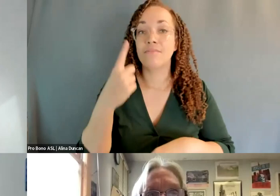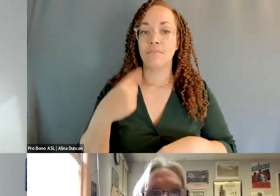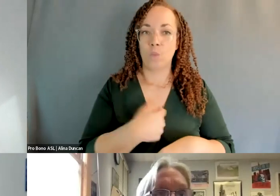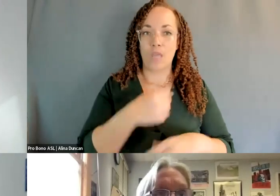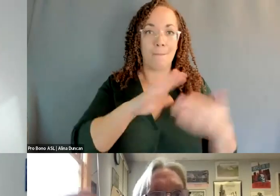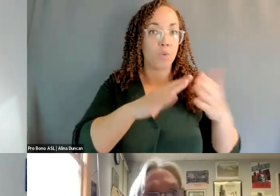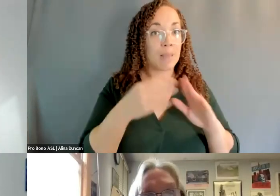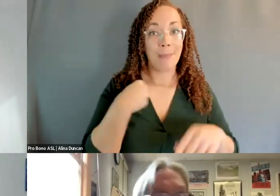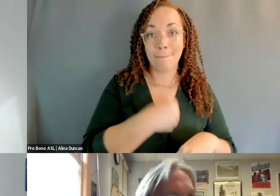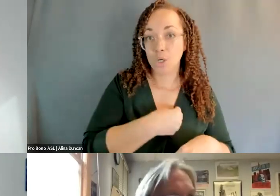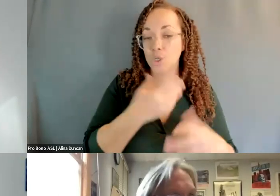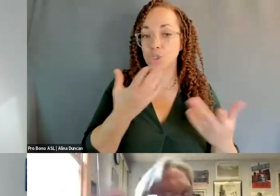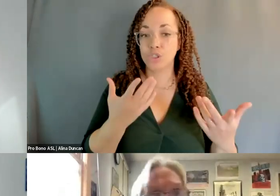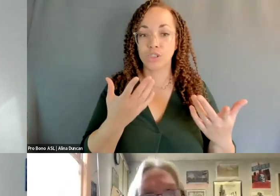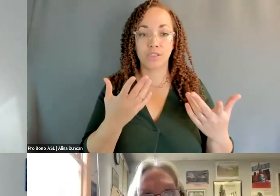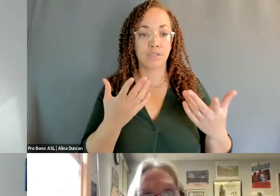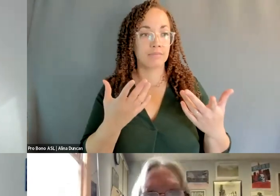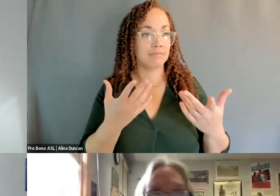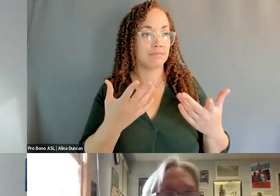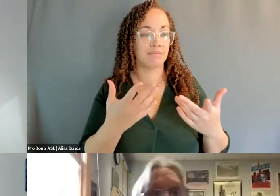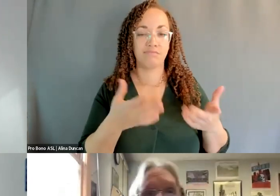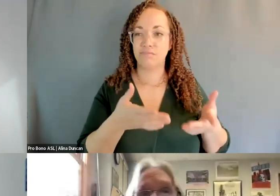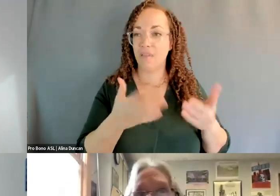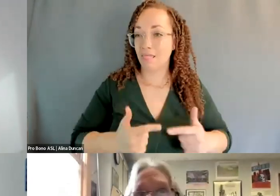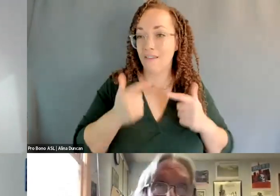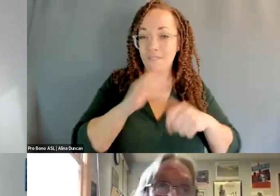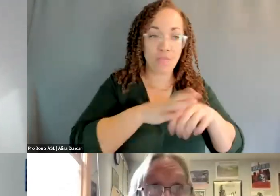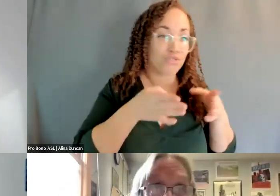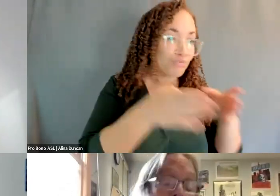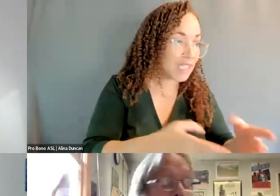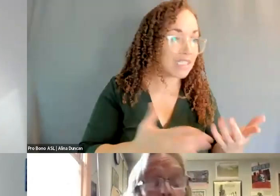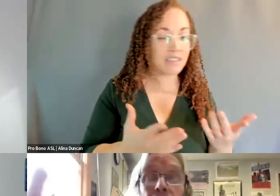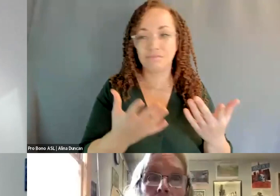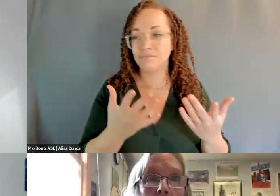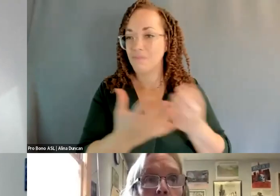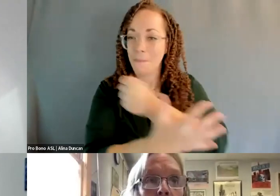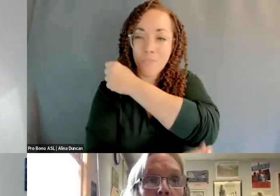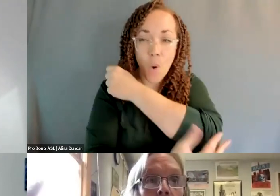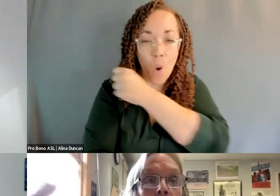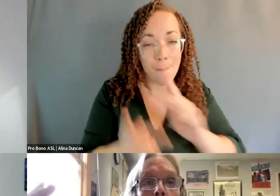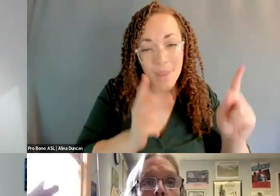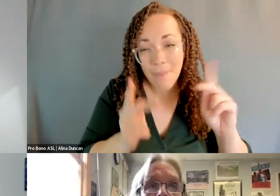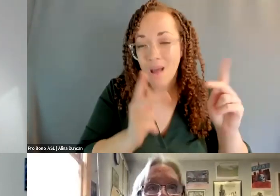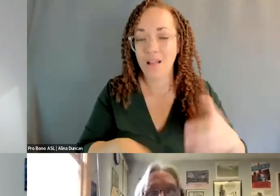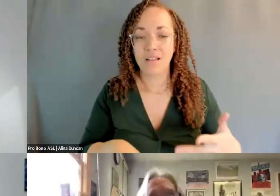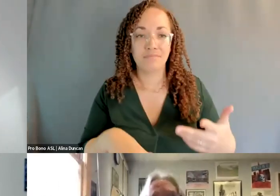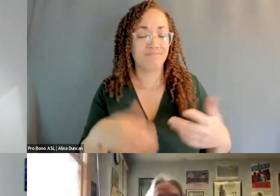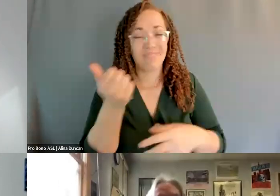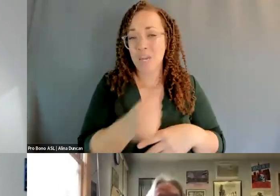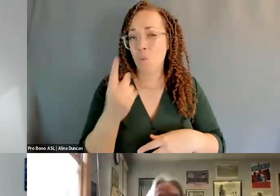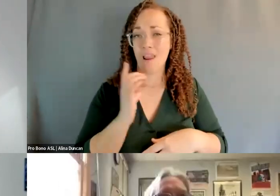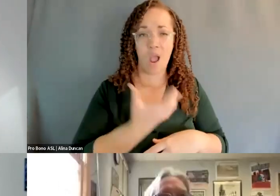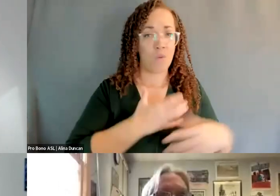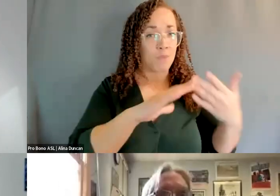the streets and others that are just poor people and just others, anybody in our community, was